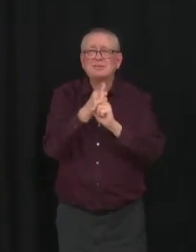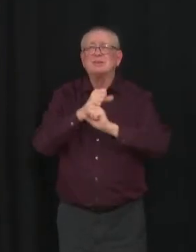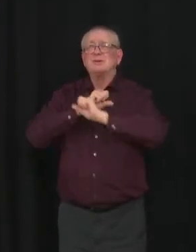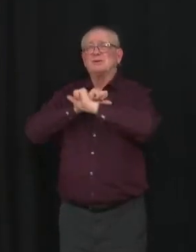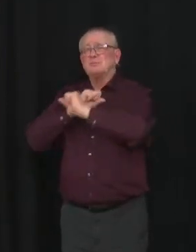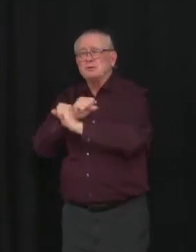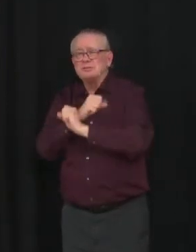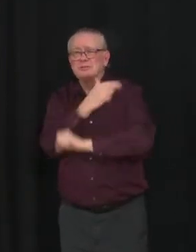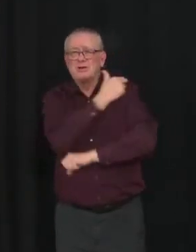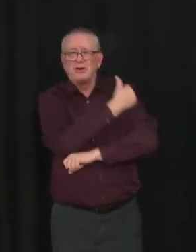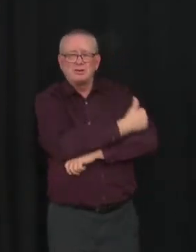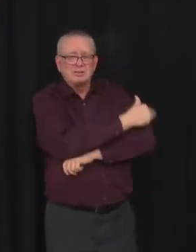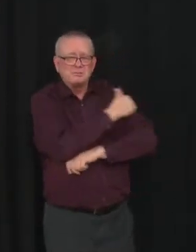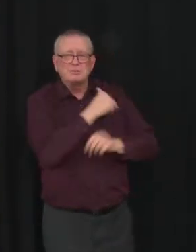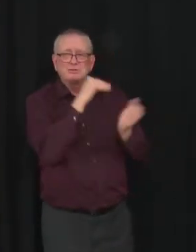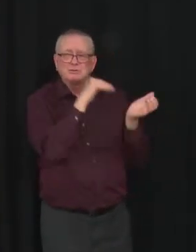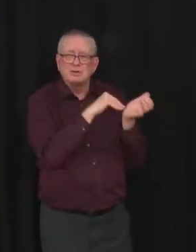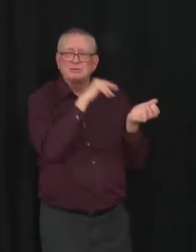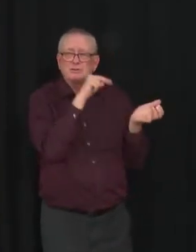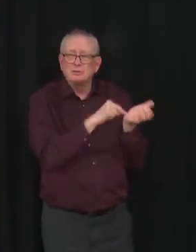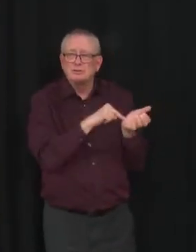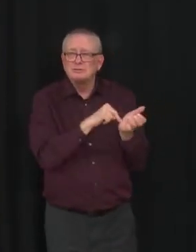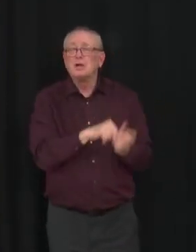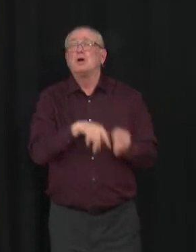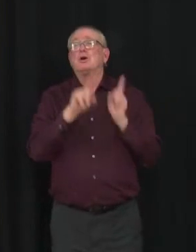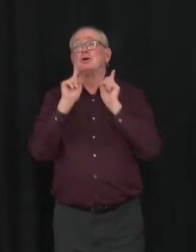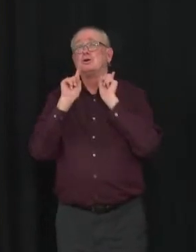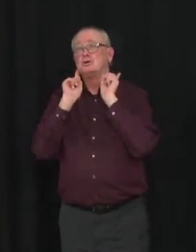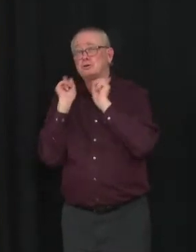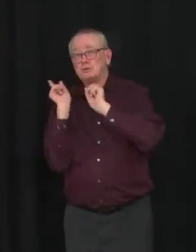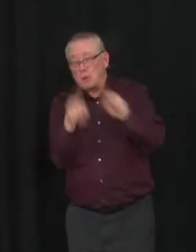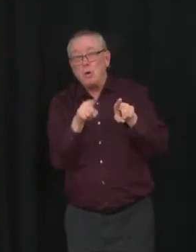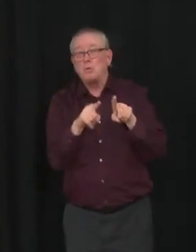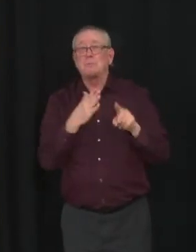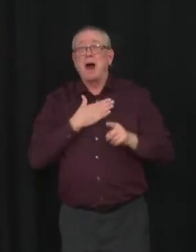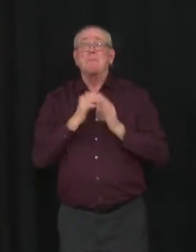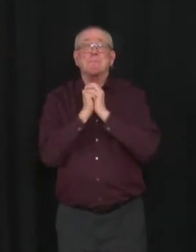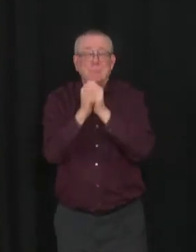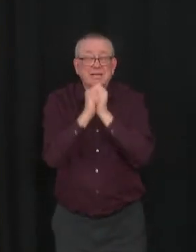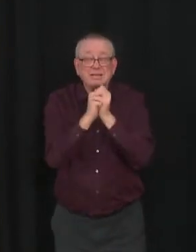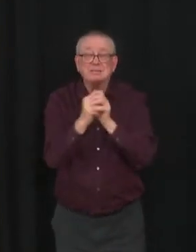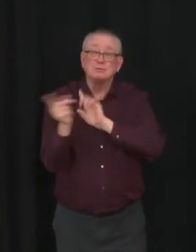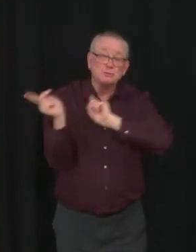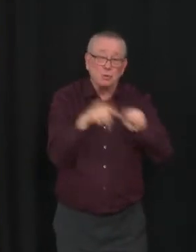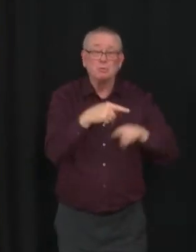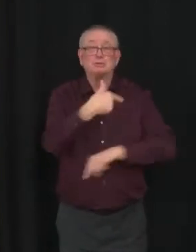is to step forward to get that third shot. That is my urgent plea here today.